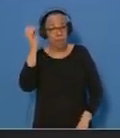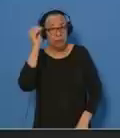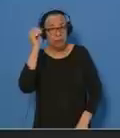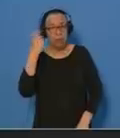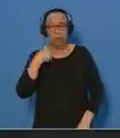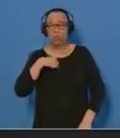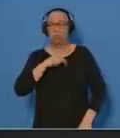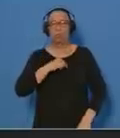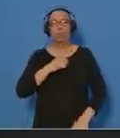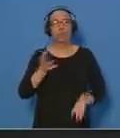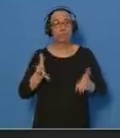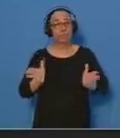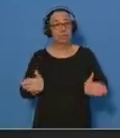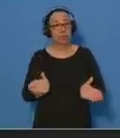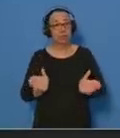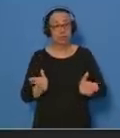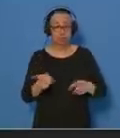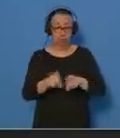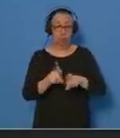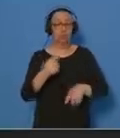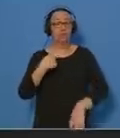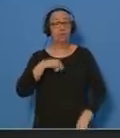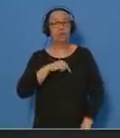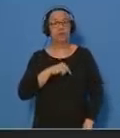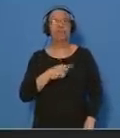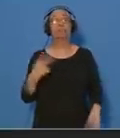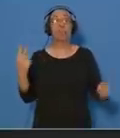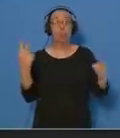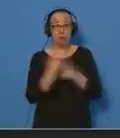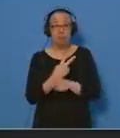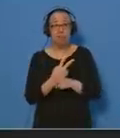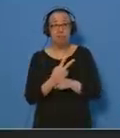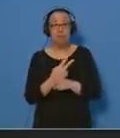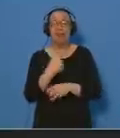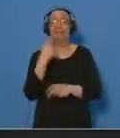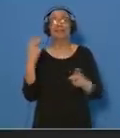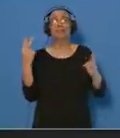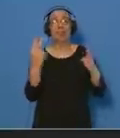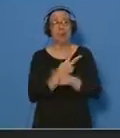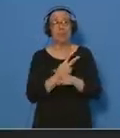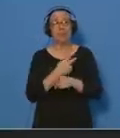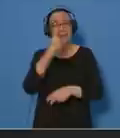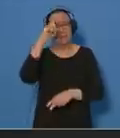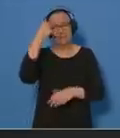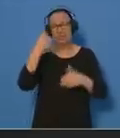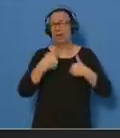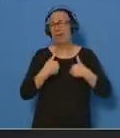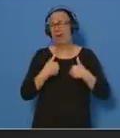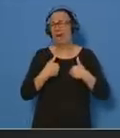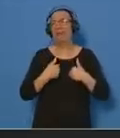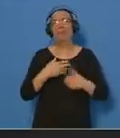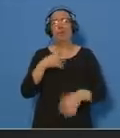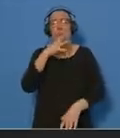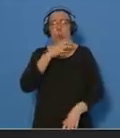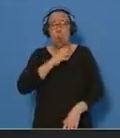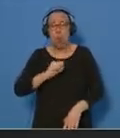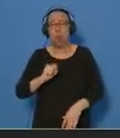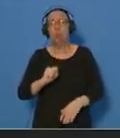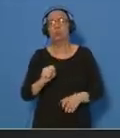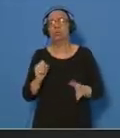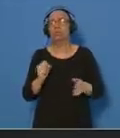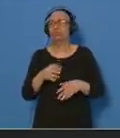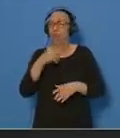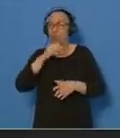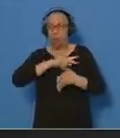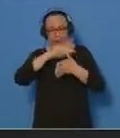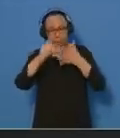encourage, and for us, of course, it's a little bit worse. And I say it's a little bit worse because we do have an older population, and the risk